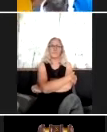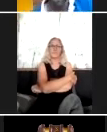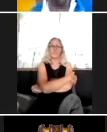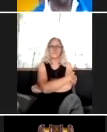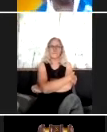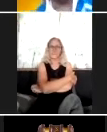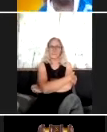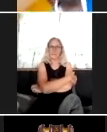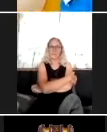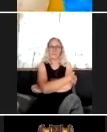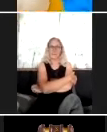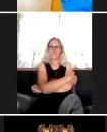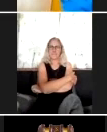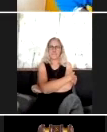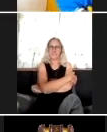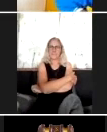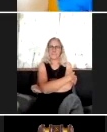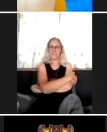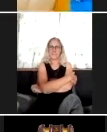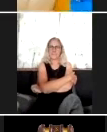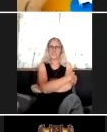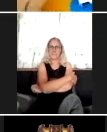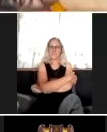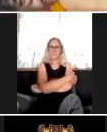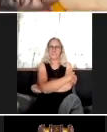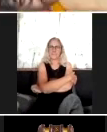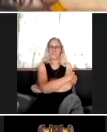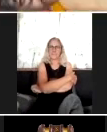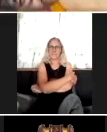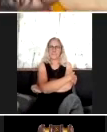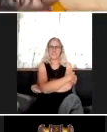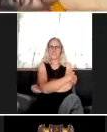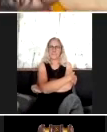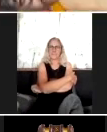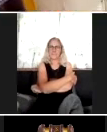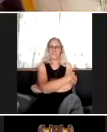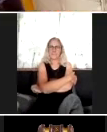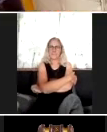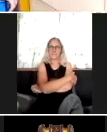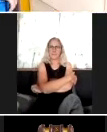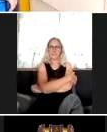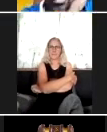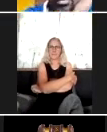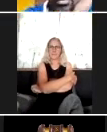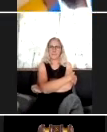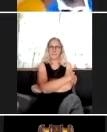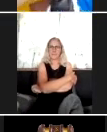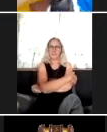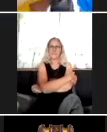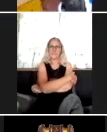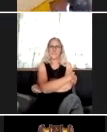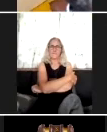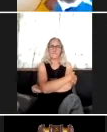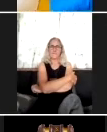government, whether it is democratic, socialist, communist, whatever.